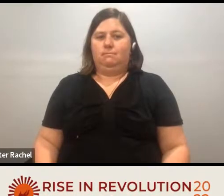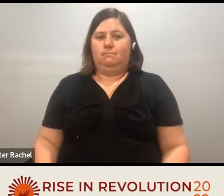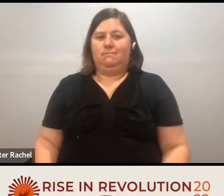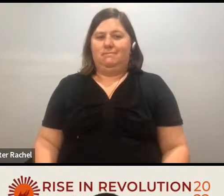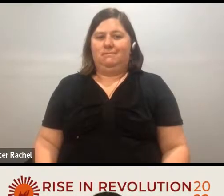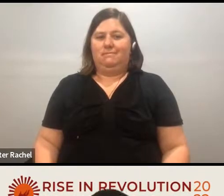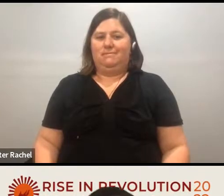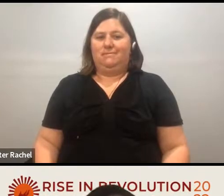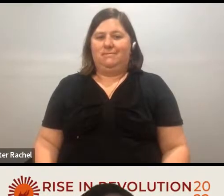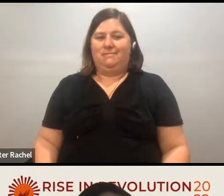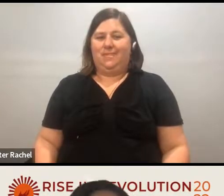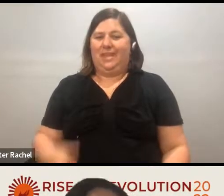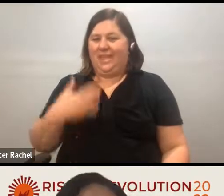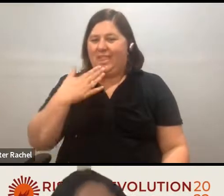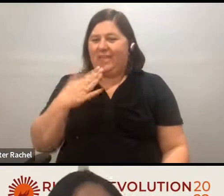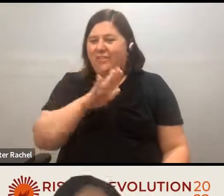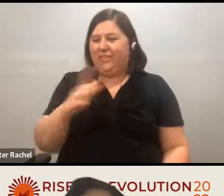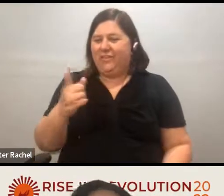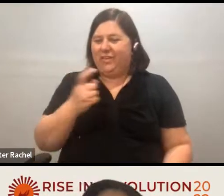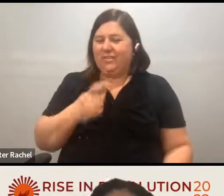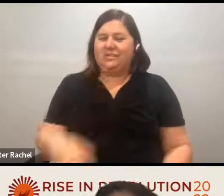Thanks for the question.